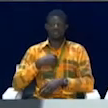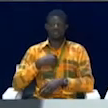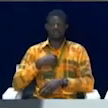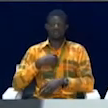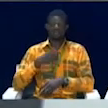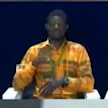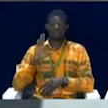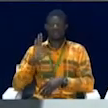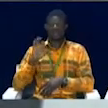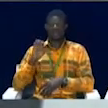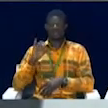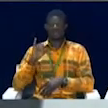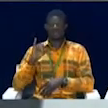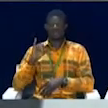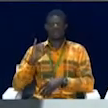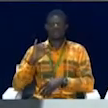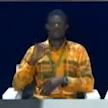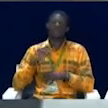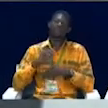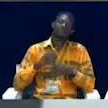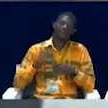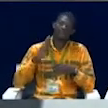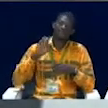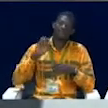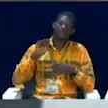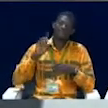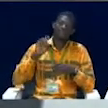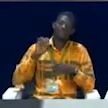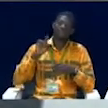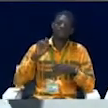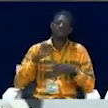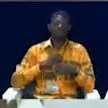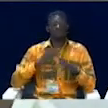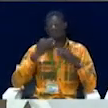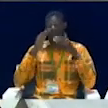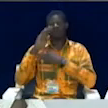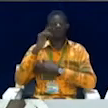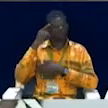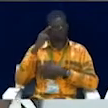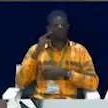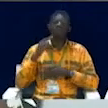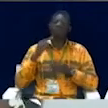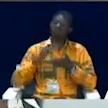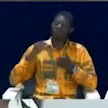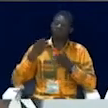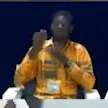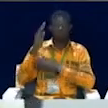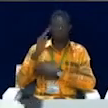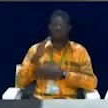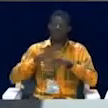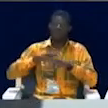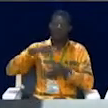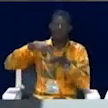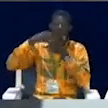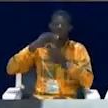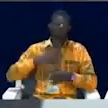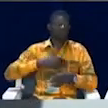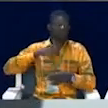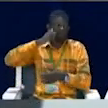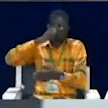Kemi Badejo. I'm giving this testimony to the glory of the Almighty God. On behalf of my